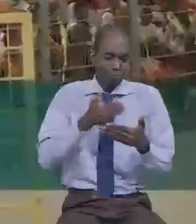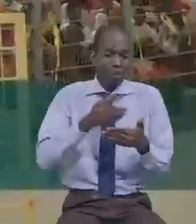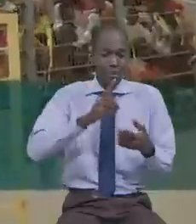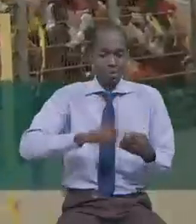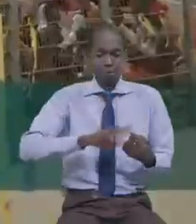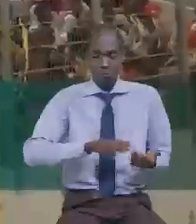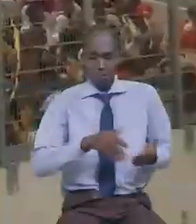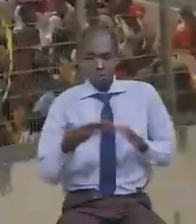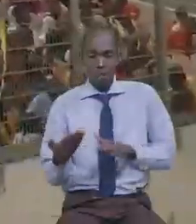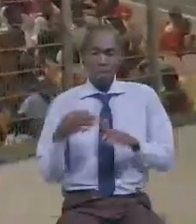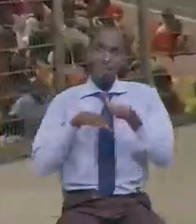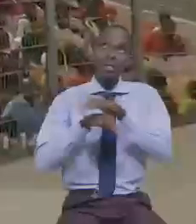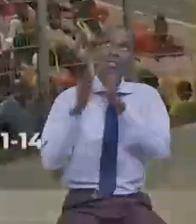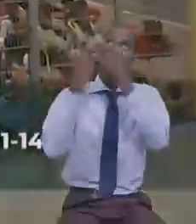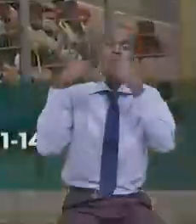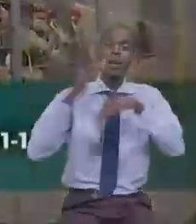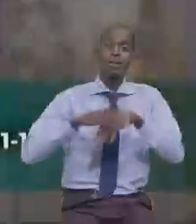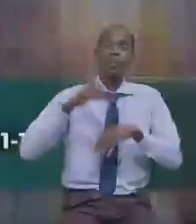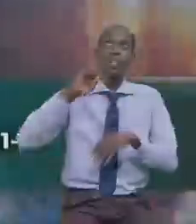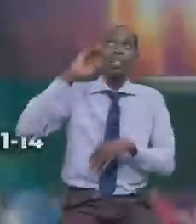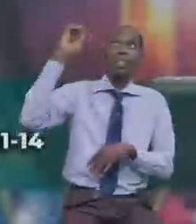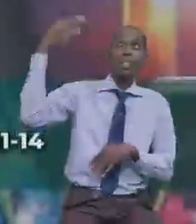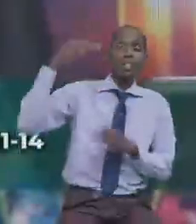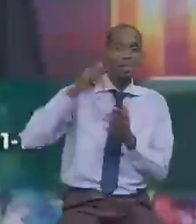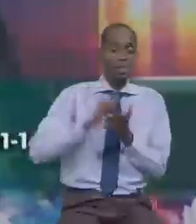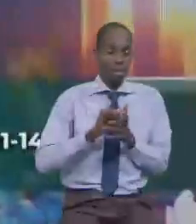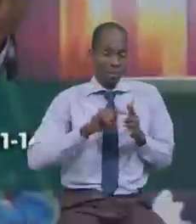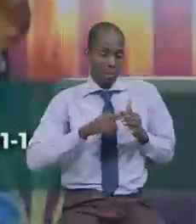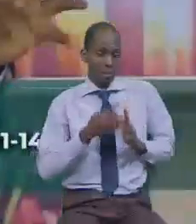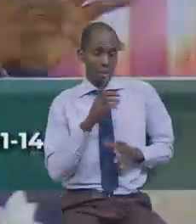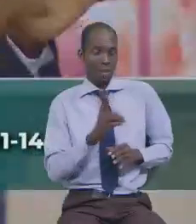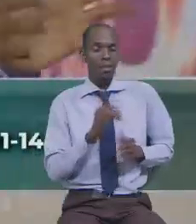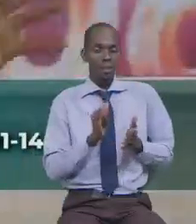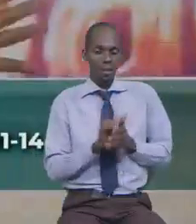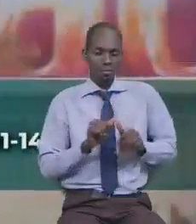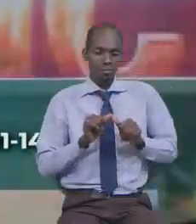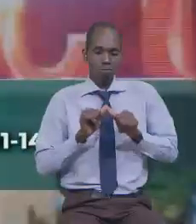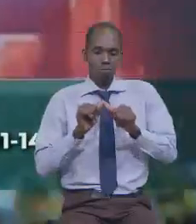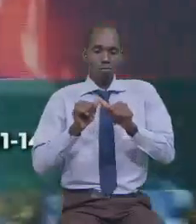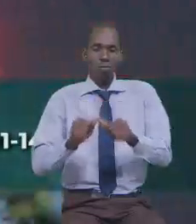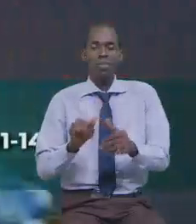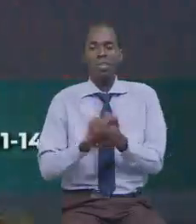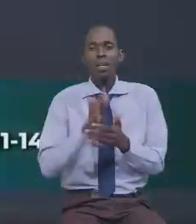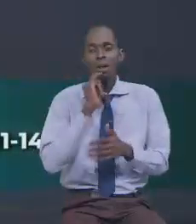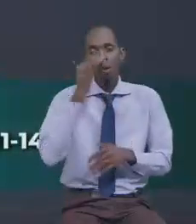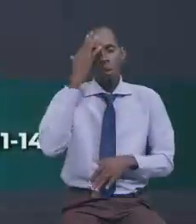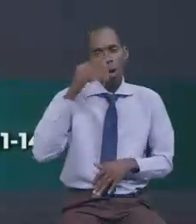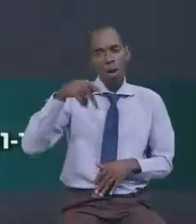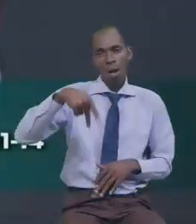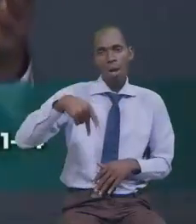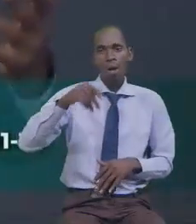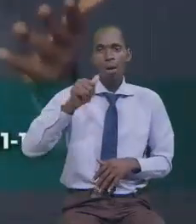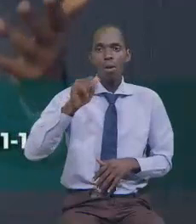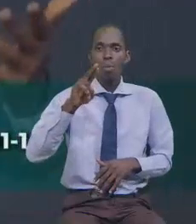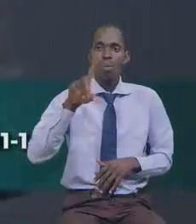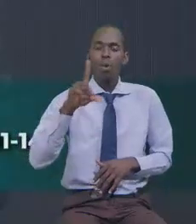heaven, the grace that started is the grace that moves on. And that's why Paul the Apostle said, I